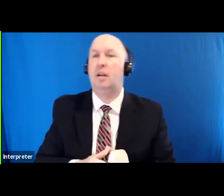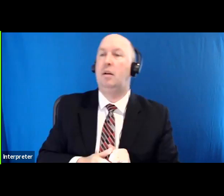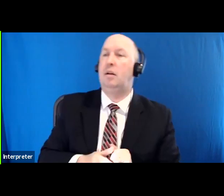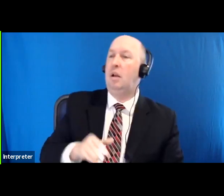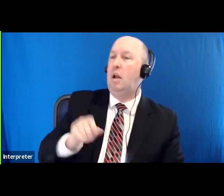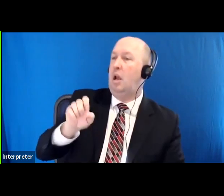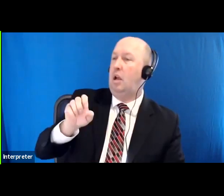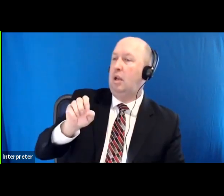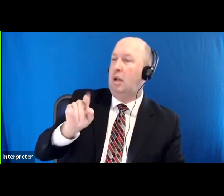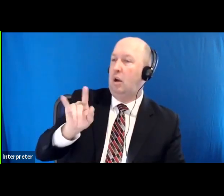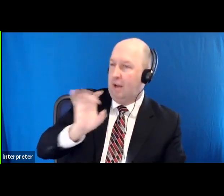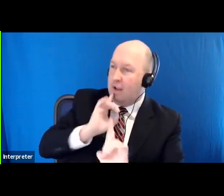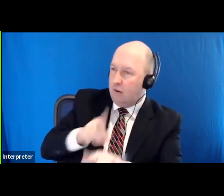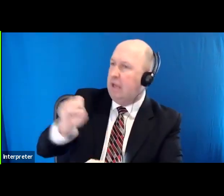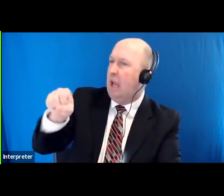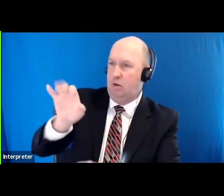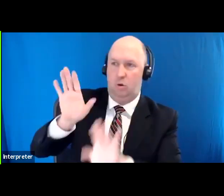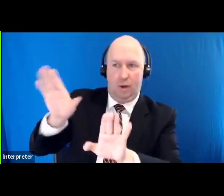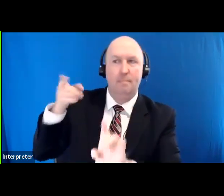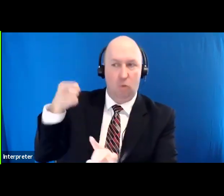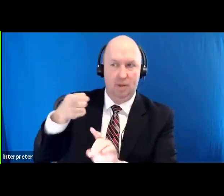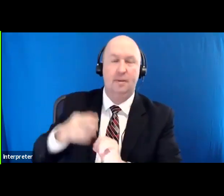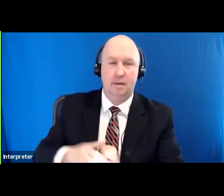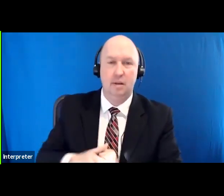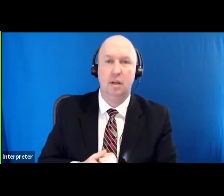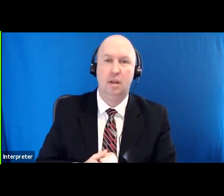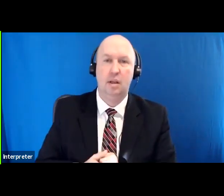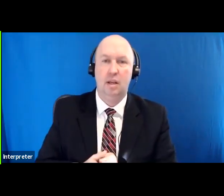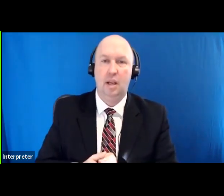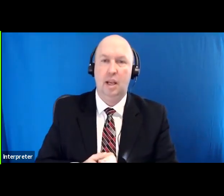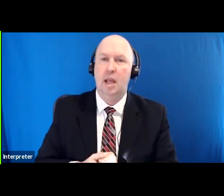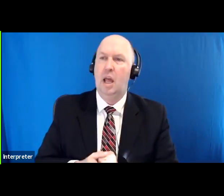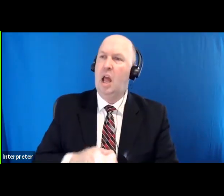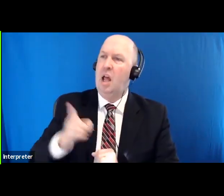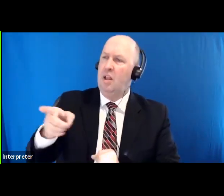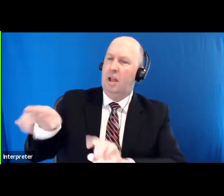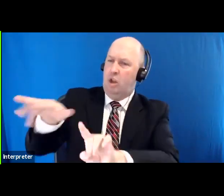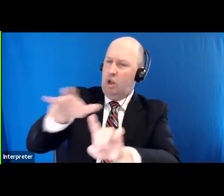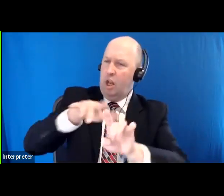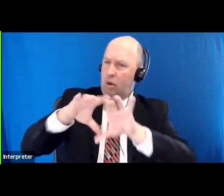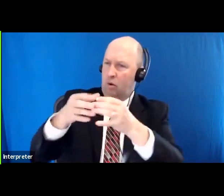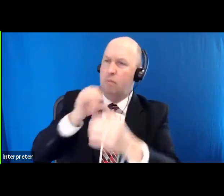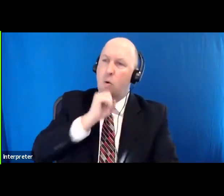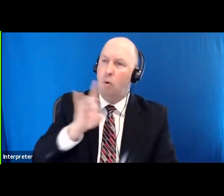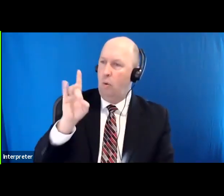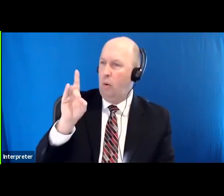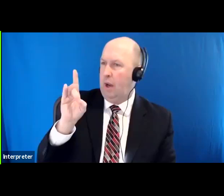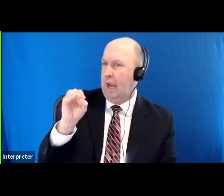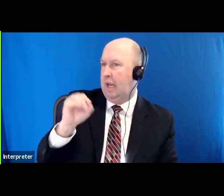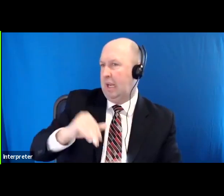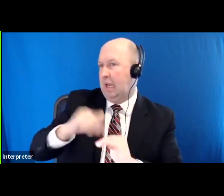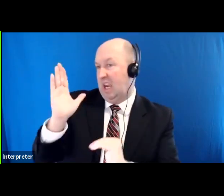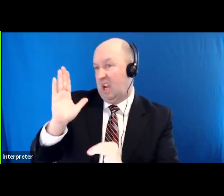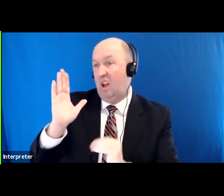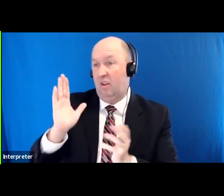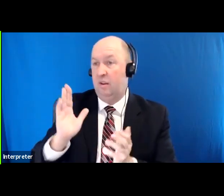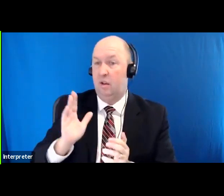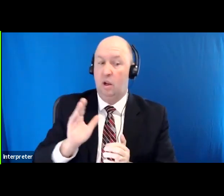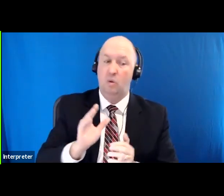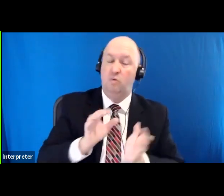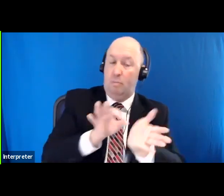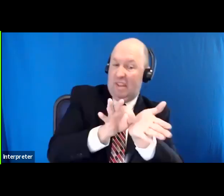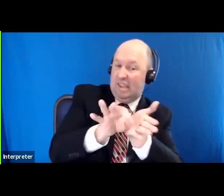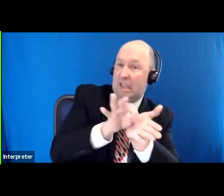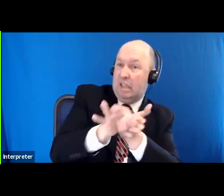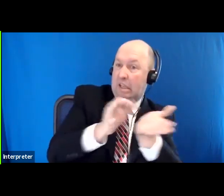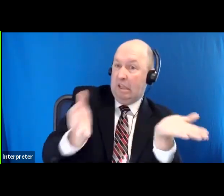Melissa, you make a great point. Let's just look at those 80-year-olds. From the census, we're looking at about 15,000